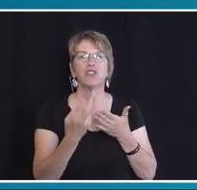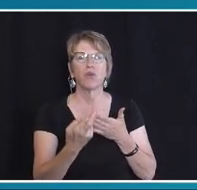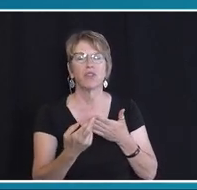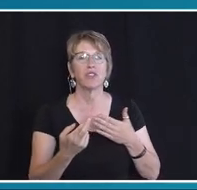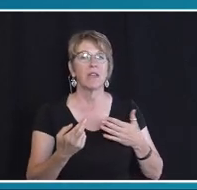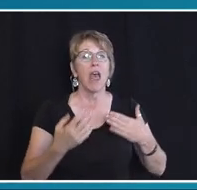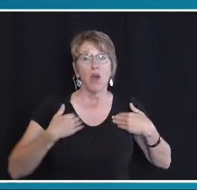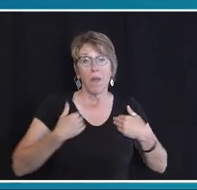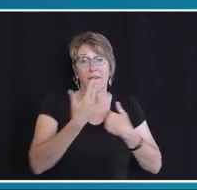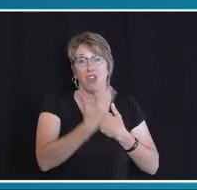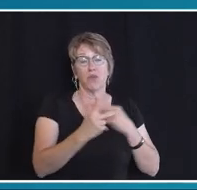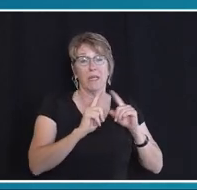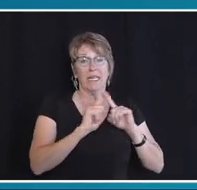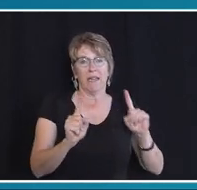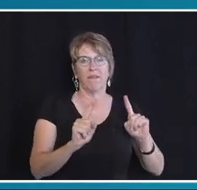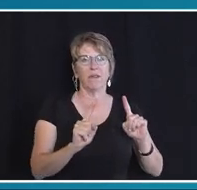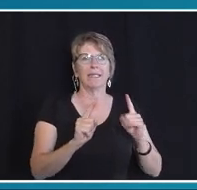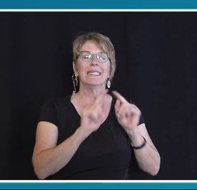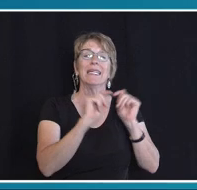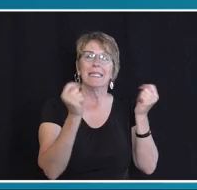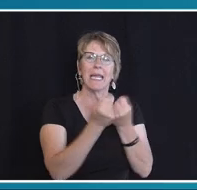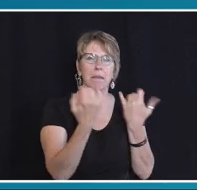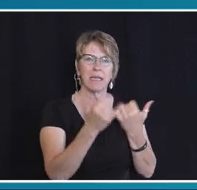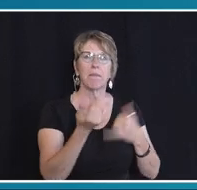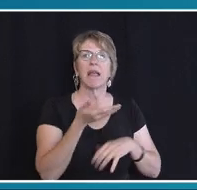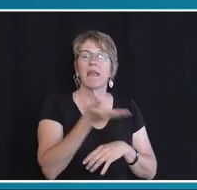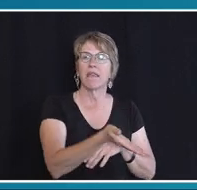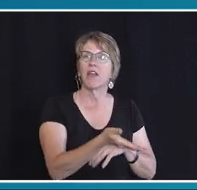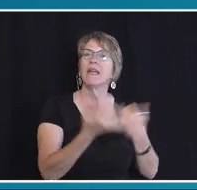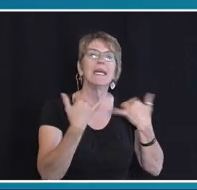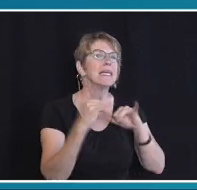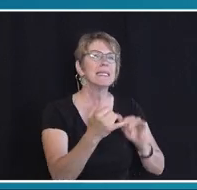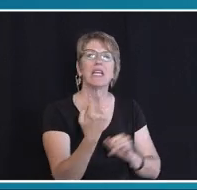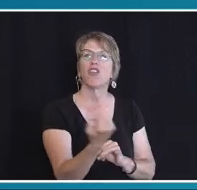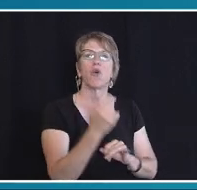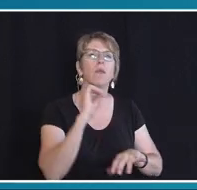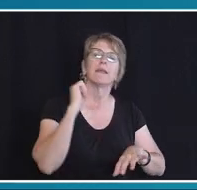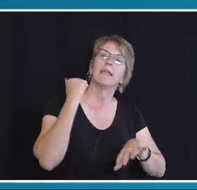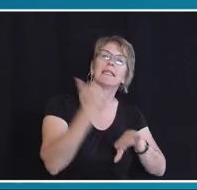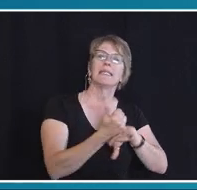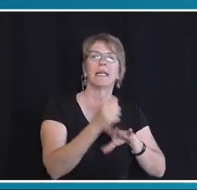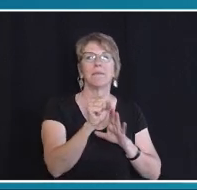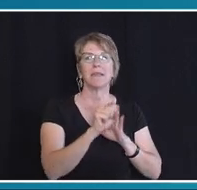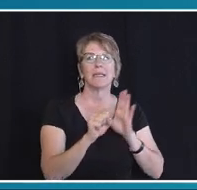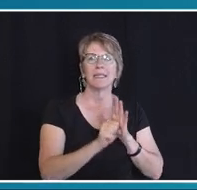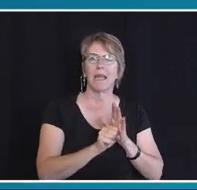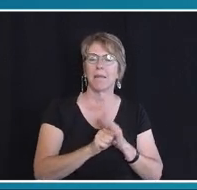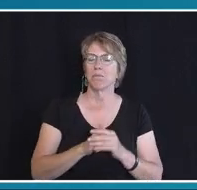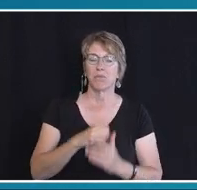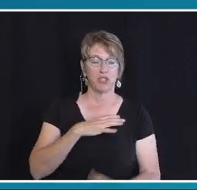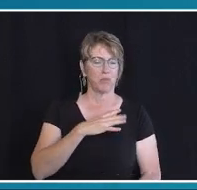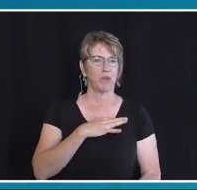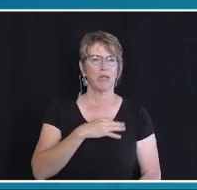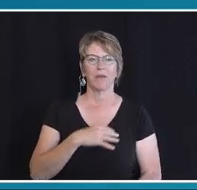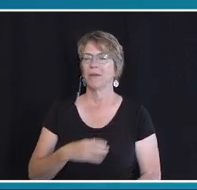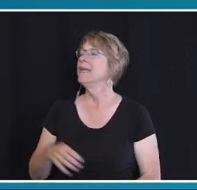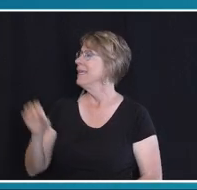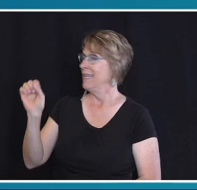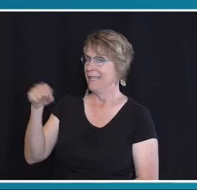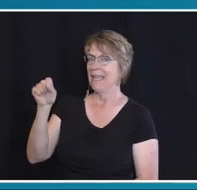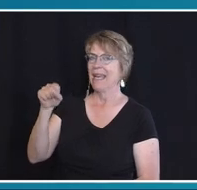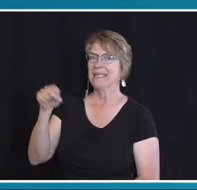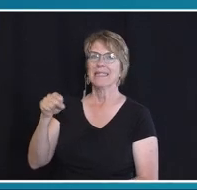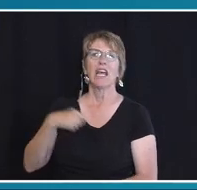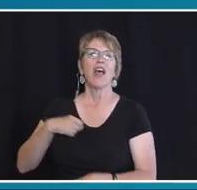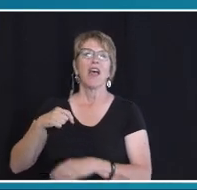home to three different teams and is still the only one of its kind in the state. That's pretty cool, Michael. Oh,